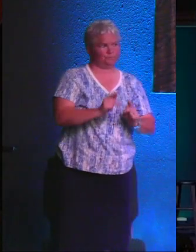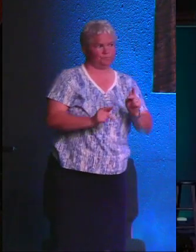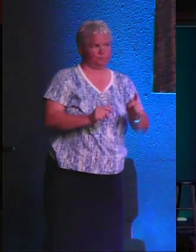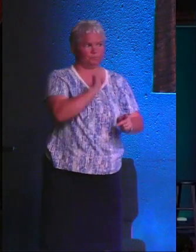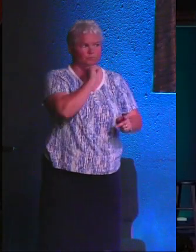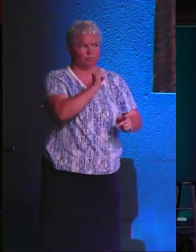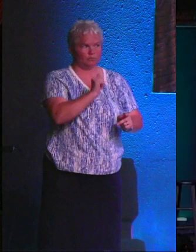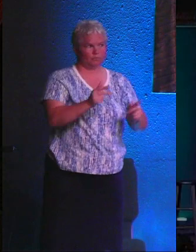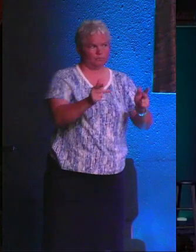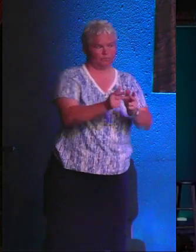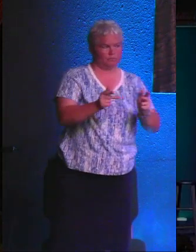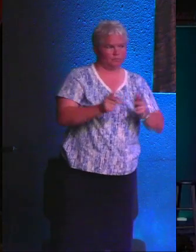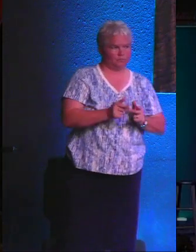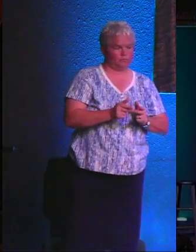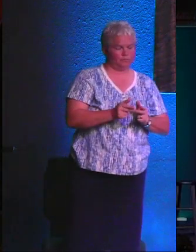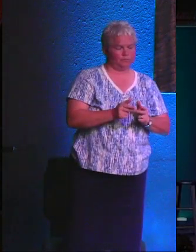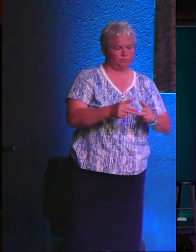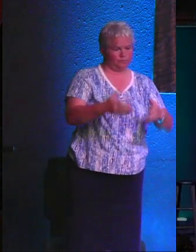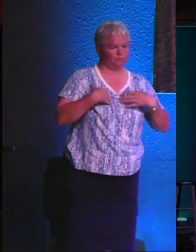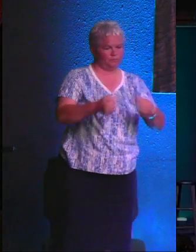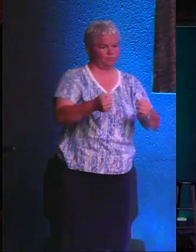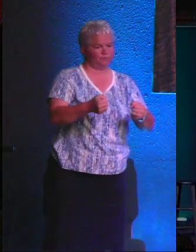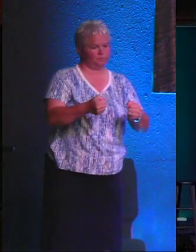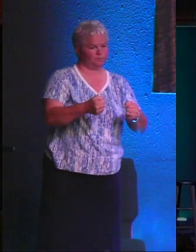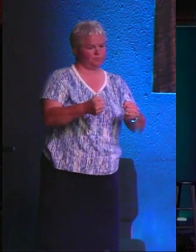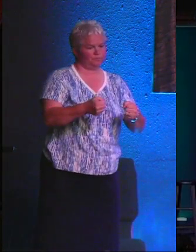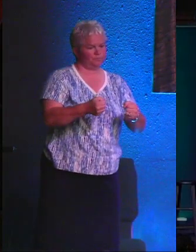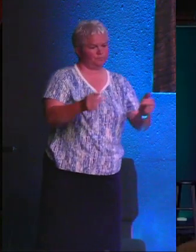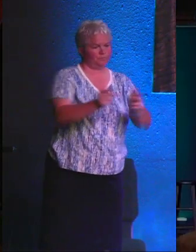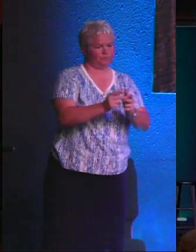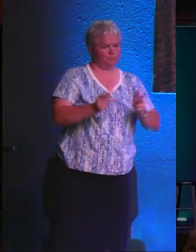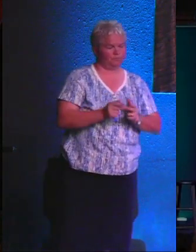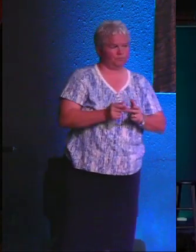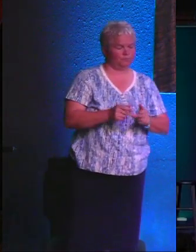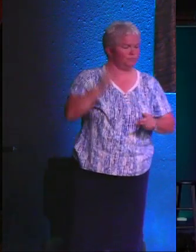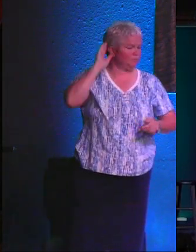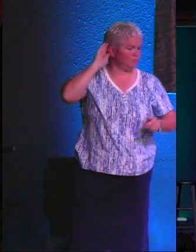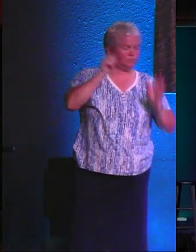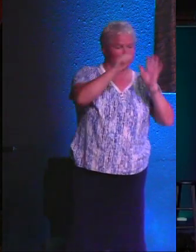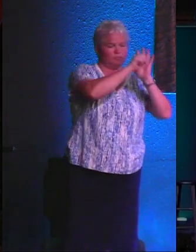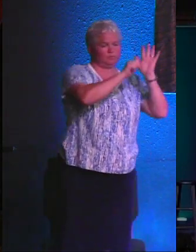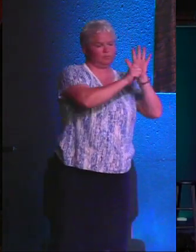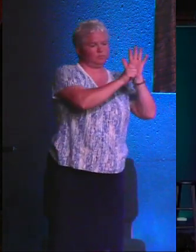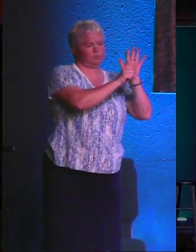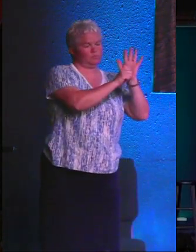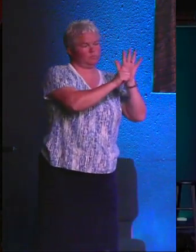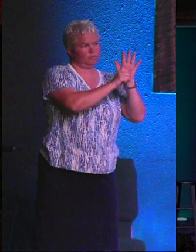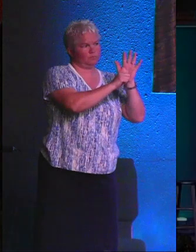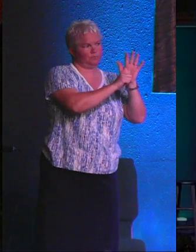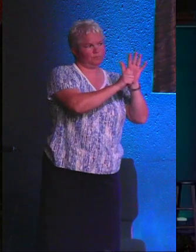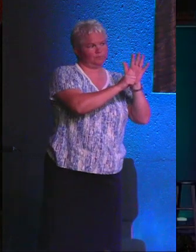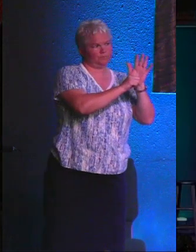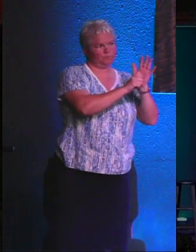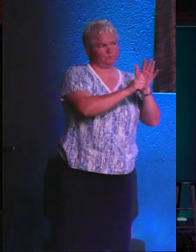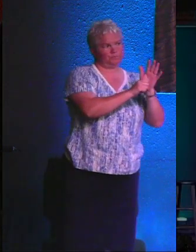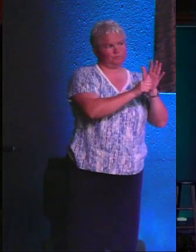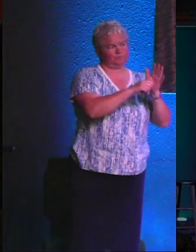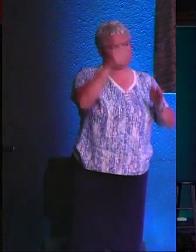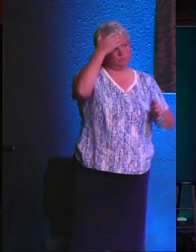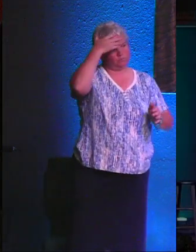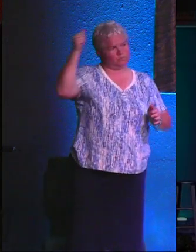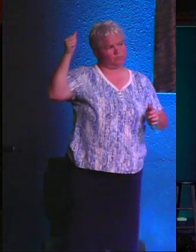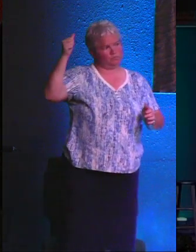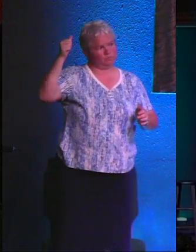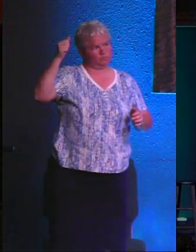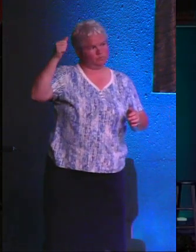are not in a place that is a healthy place, right? So when we hear testimonies like this, it should cause